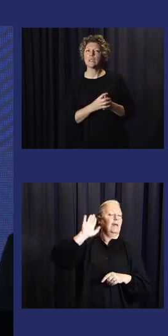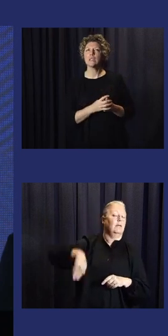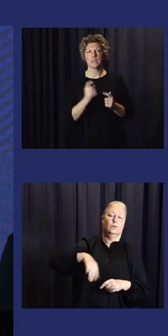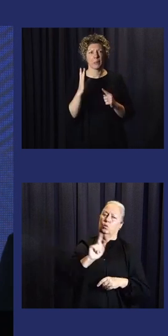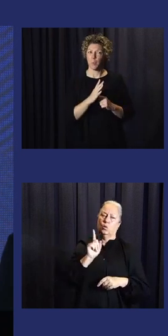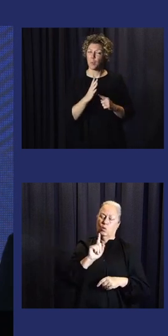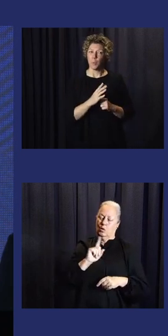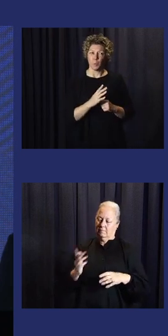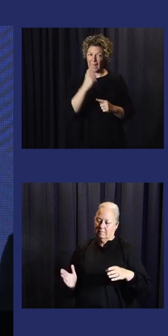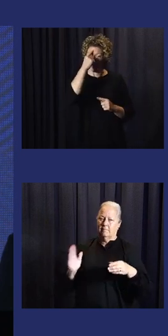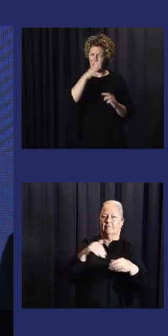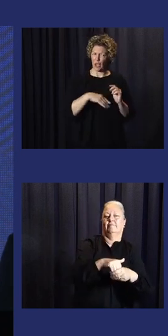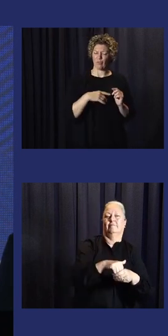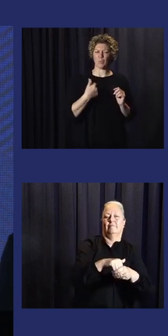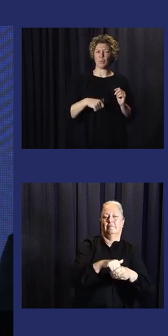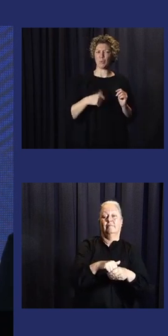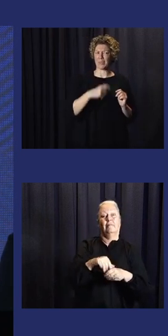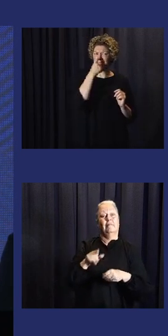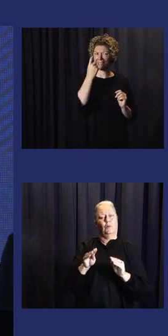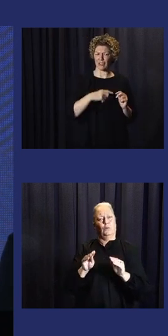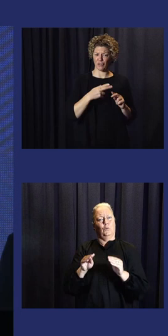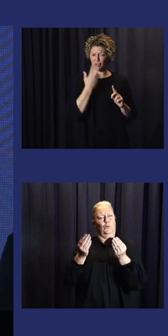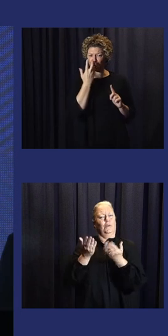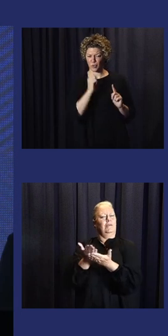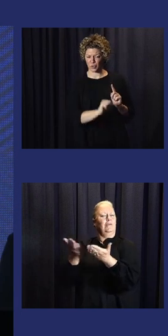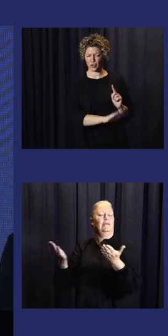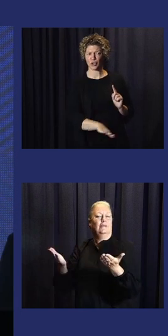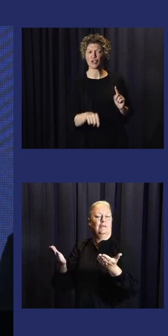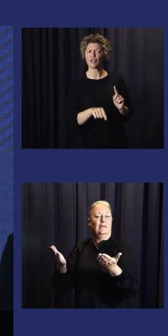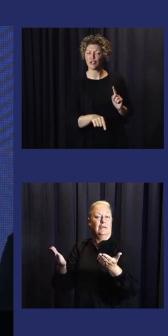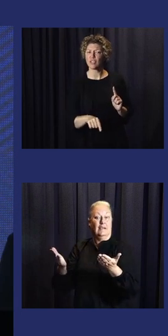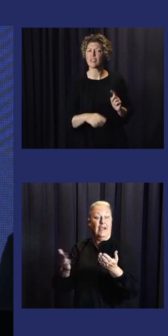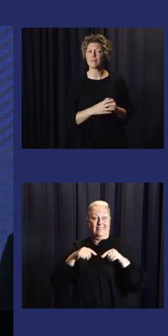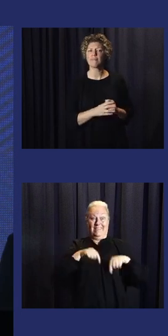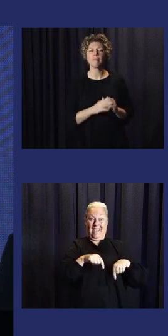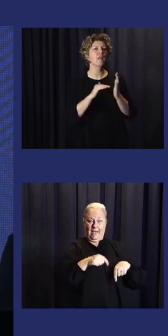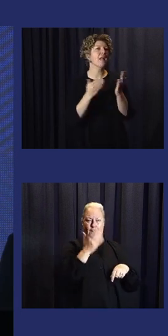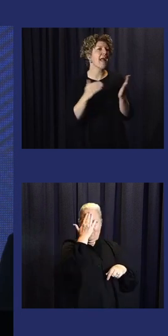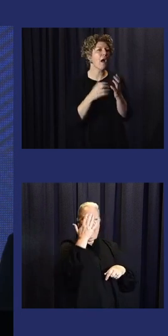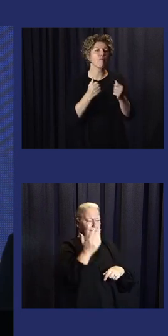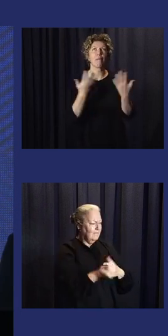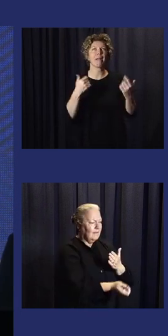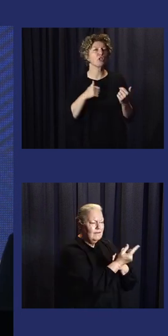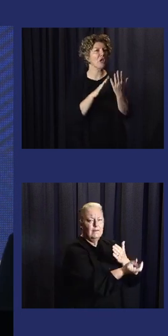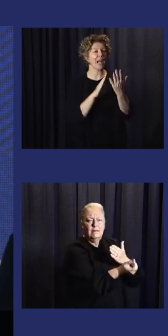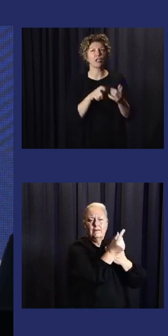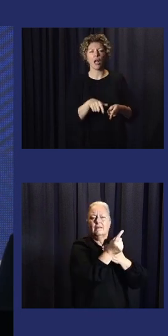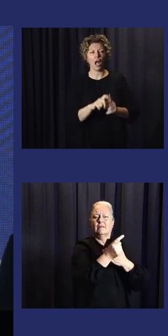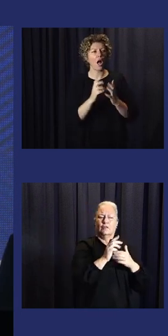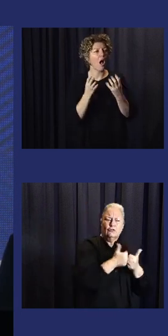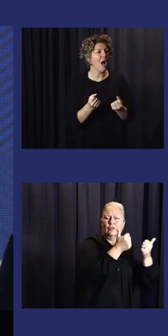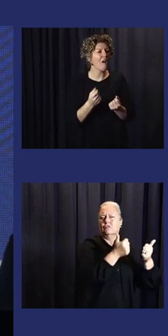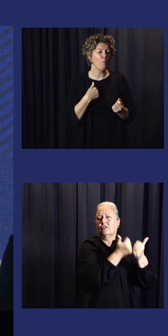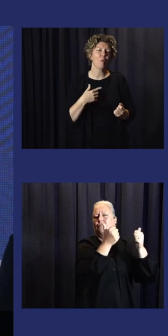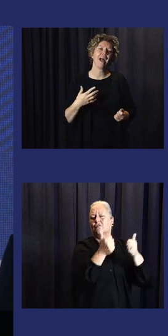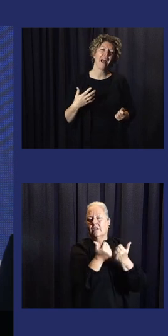very seriously, particularly as I said, these unprecedented challenges that we are facing now. And we need